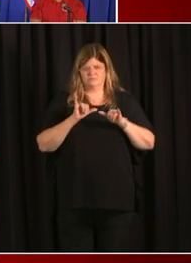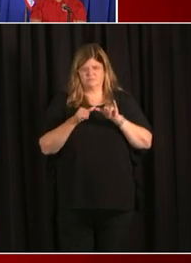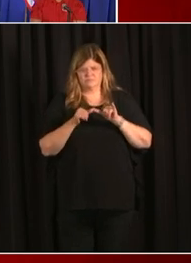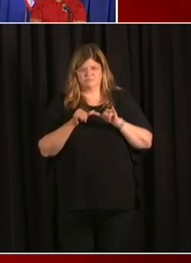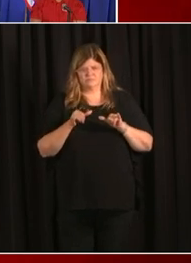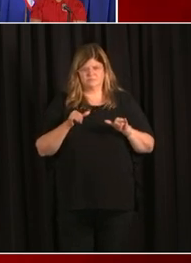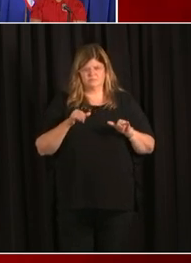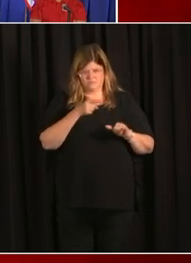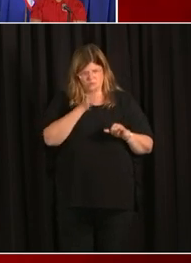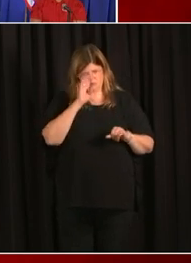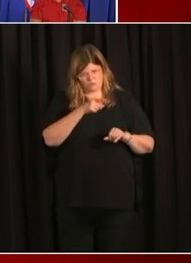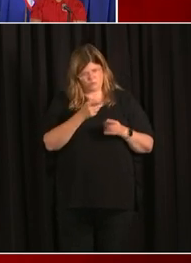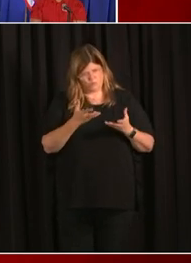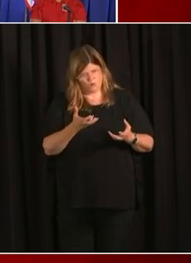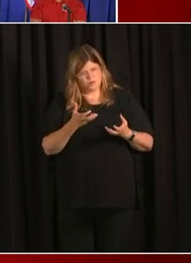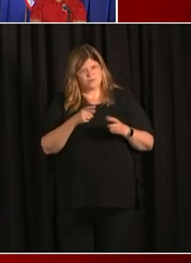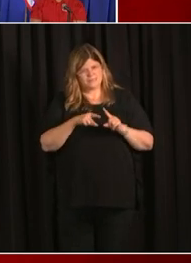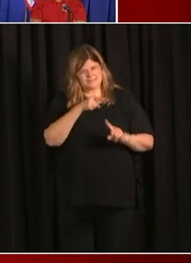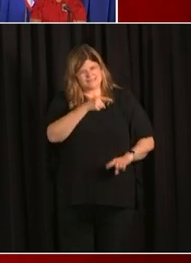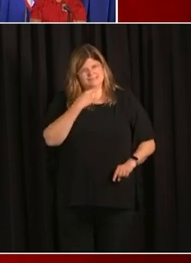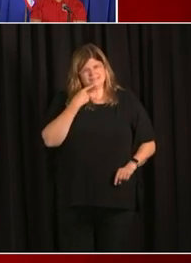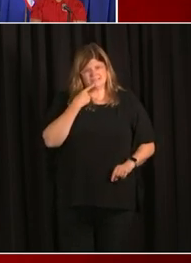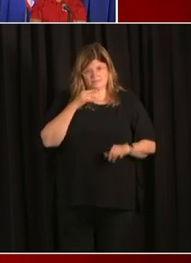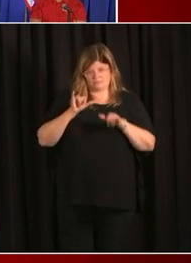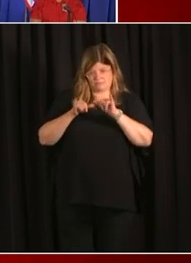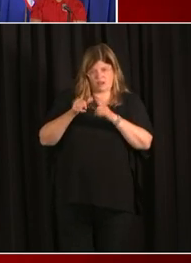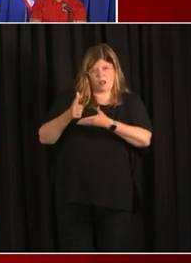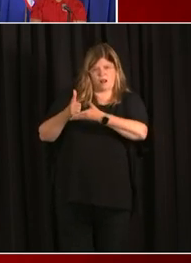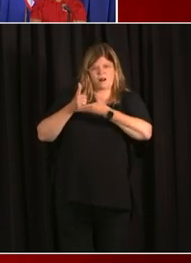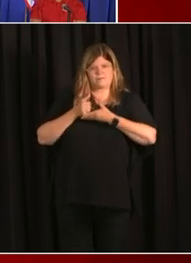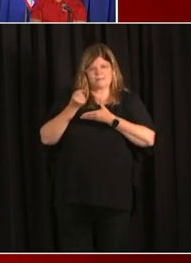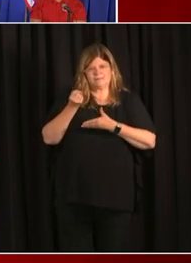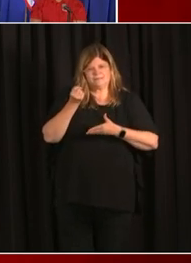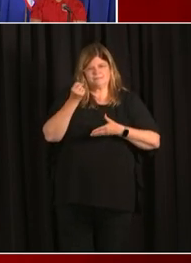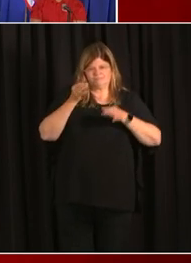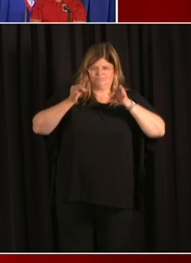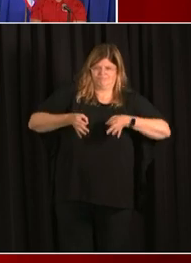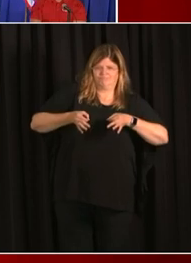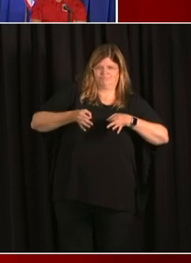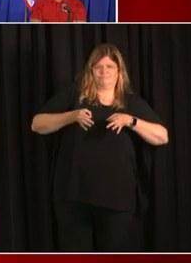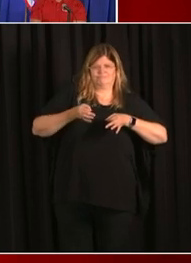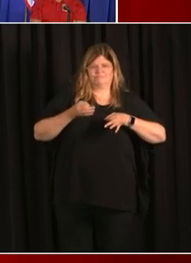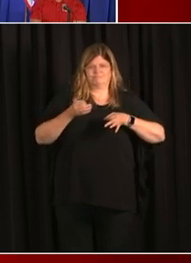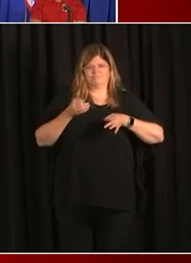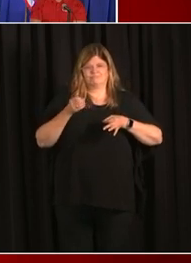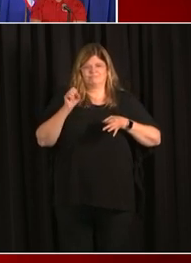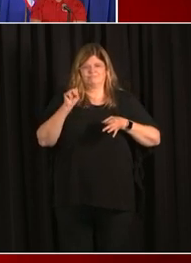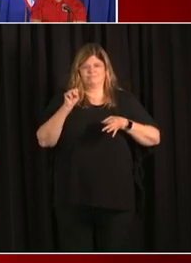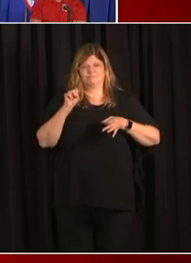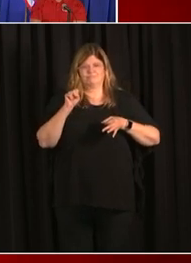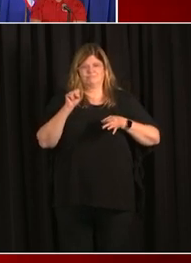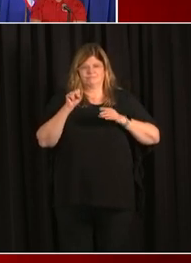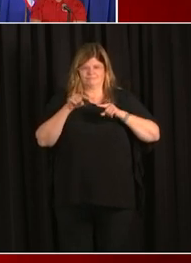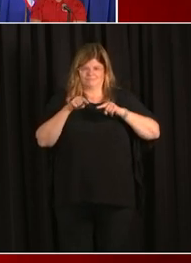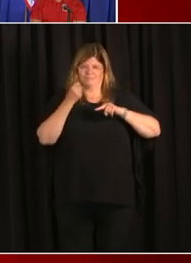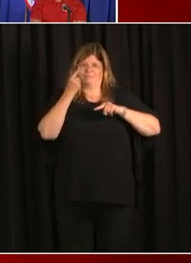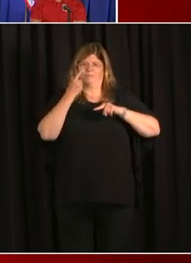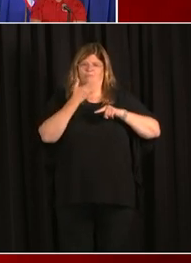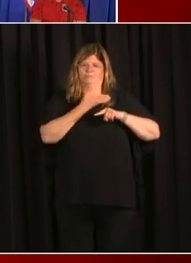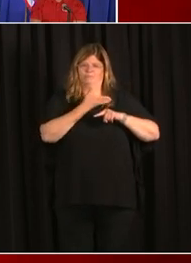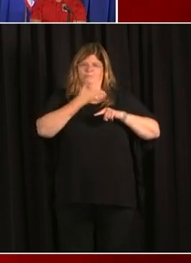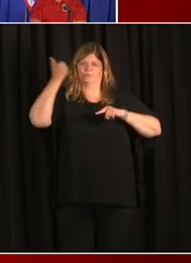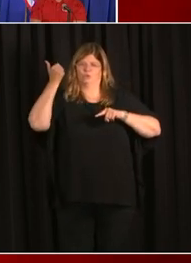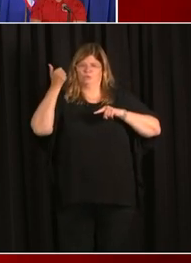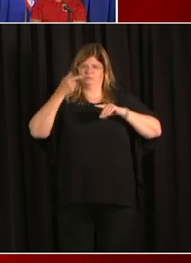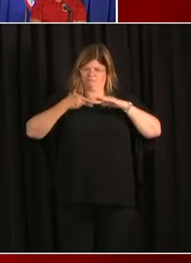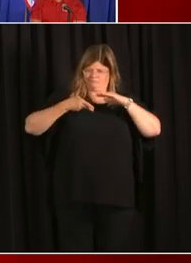But you had said that this metric will help you determine whether we're at substantial, moderate, or minimal community spread. So which of those three